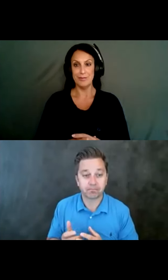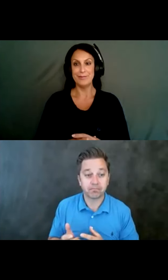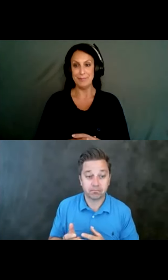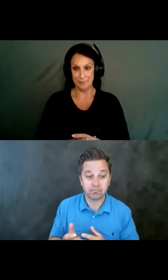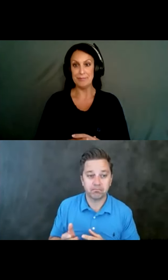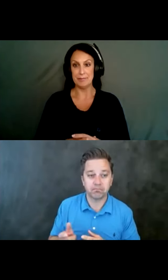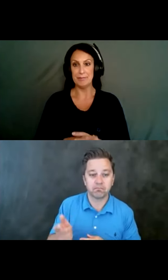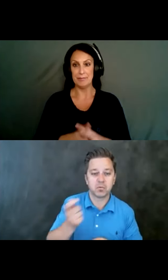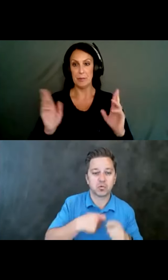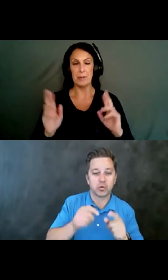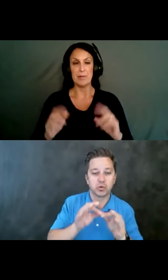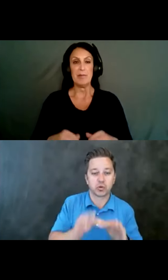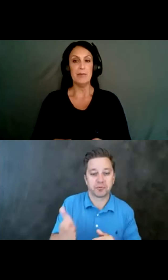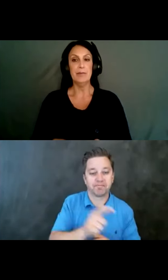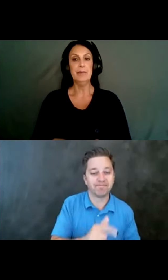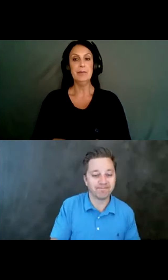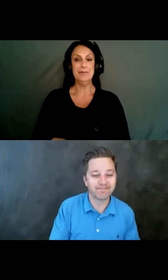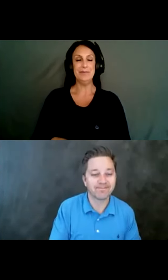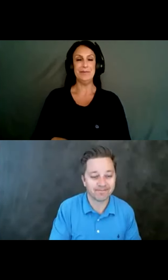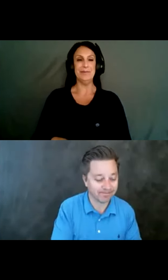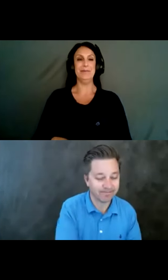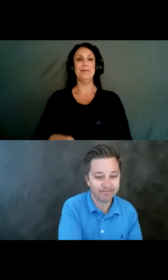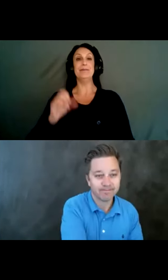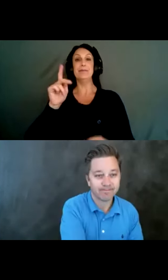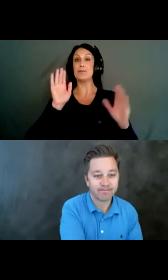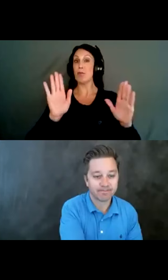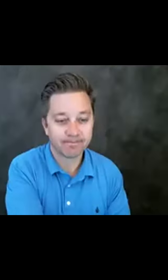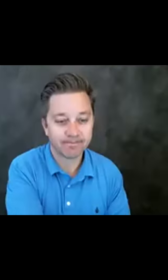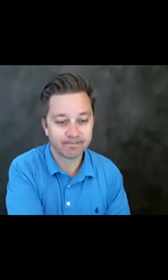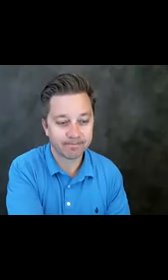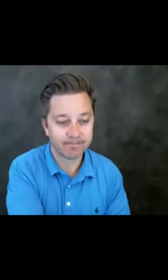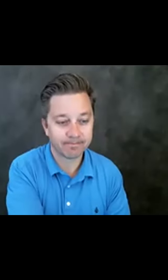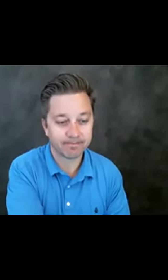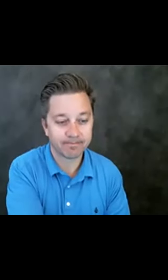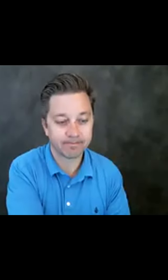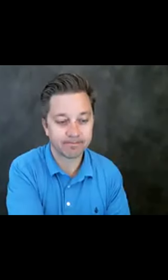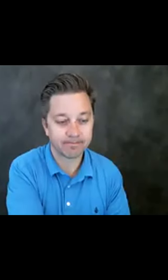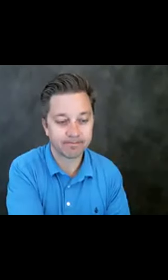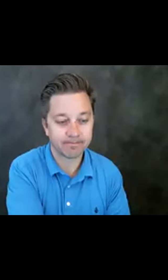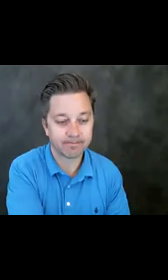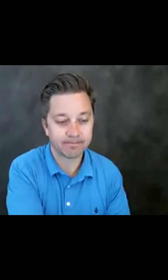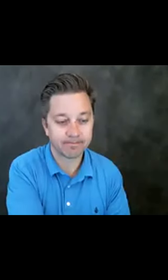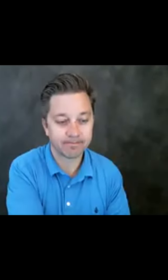uh, that's, that's all I have. Okay. Awesome. Thank you, Sarah. Let me pull the